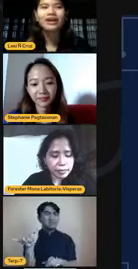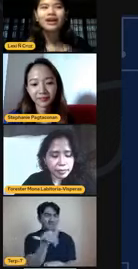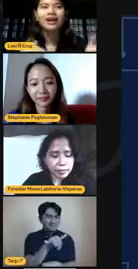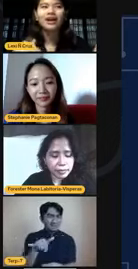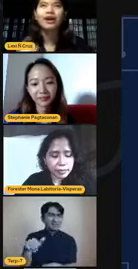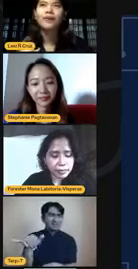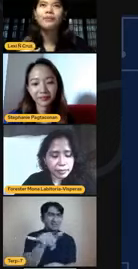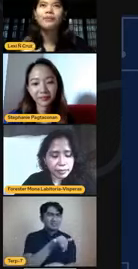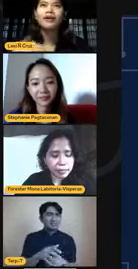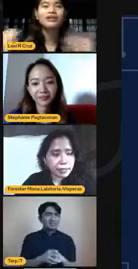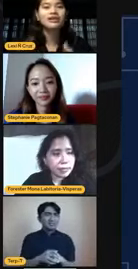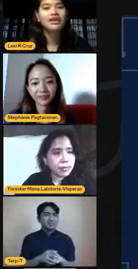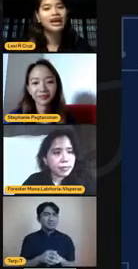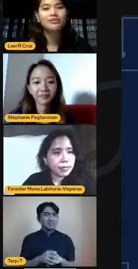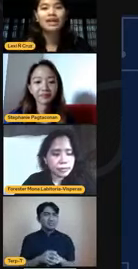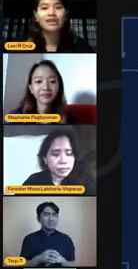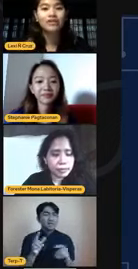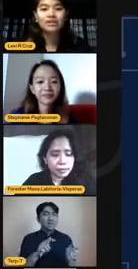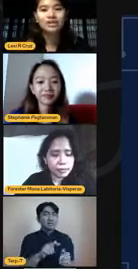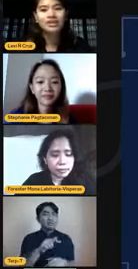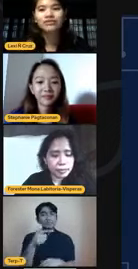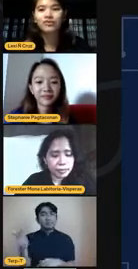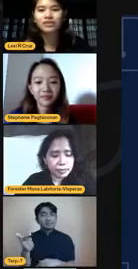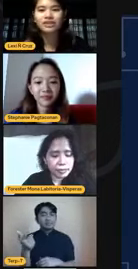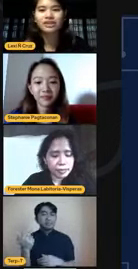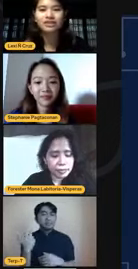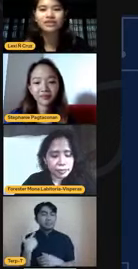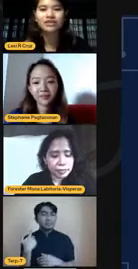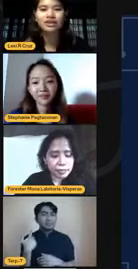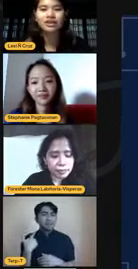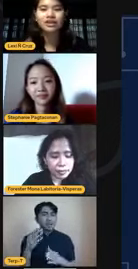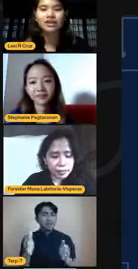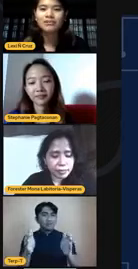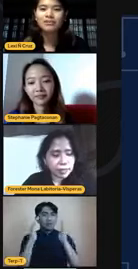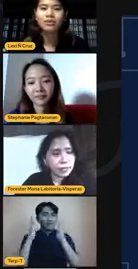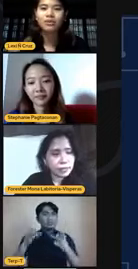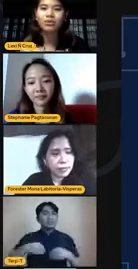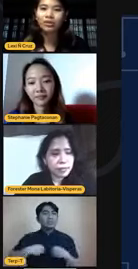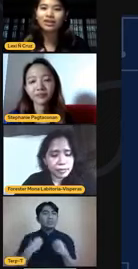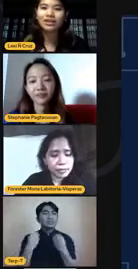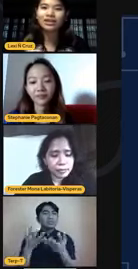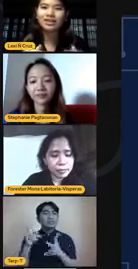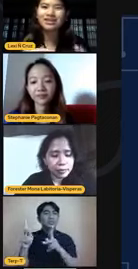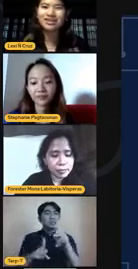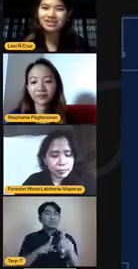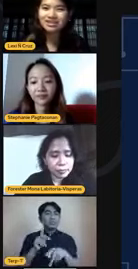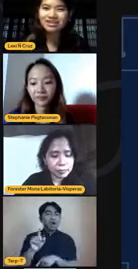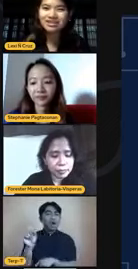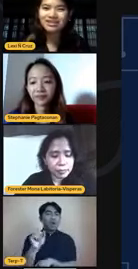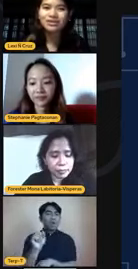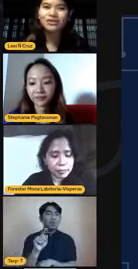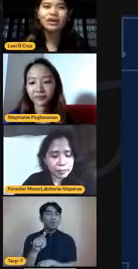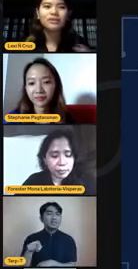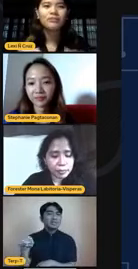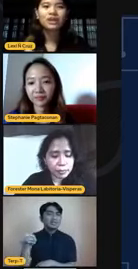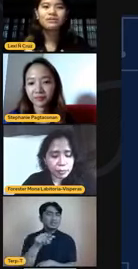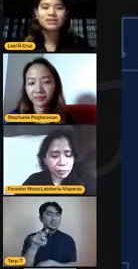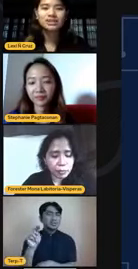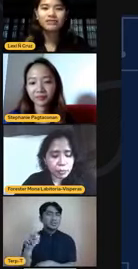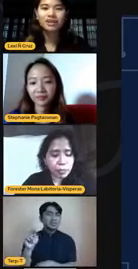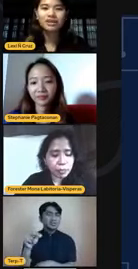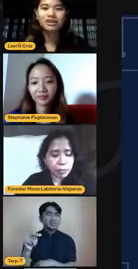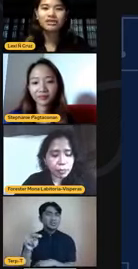Well, on the other hand, we have equity that focuses on giving people what they need. So